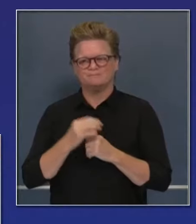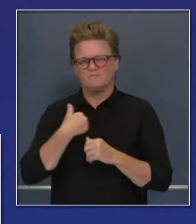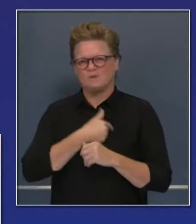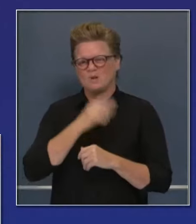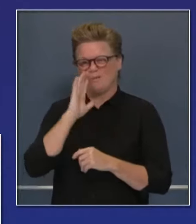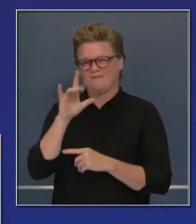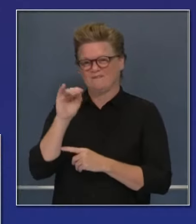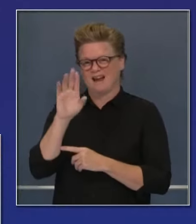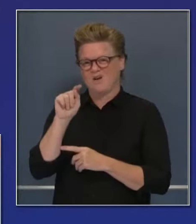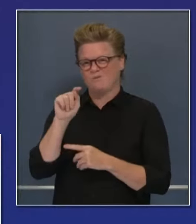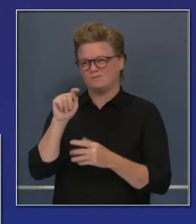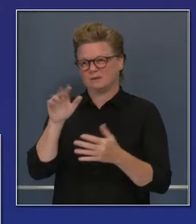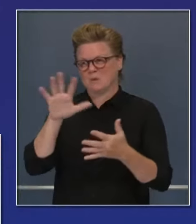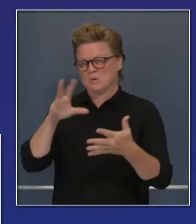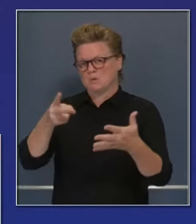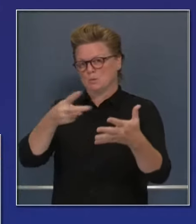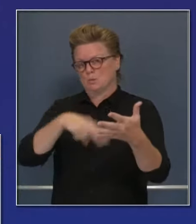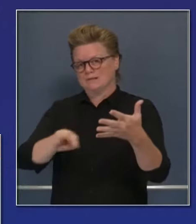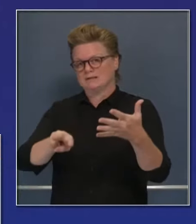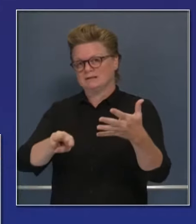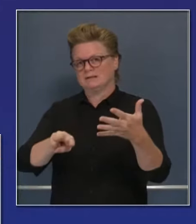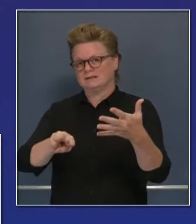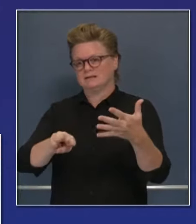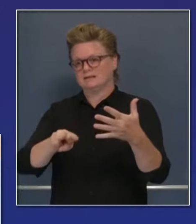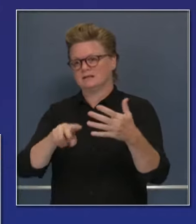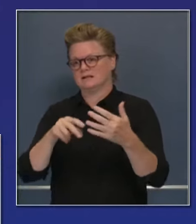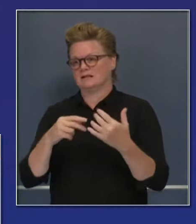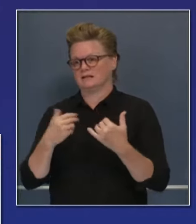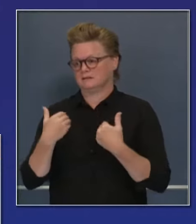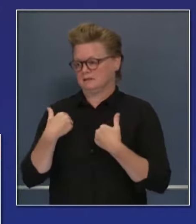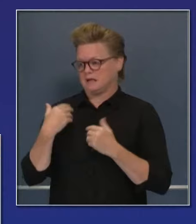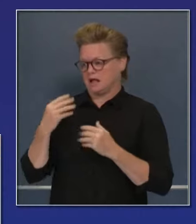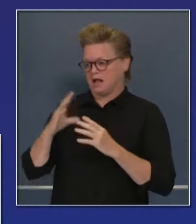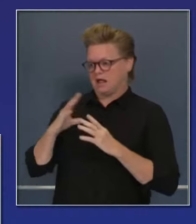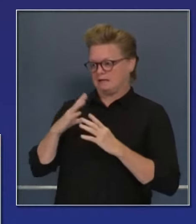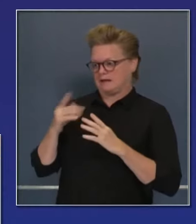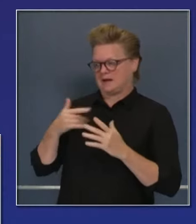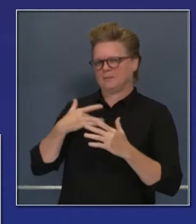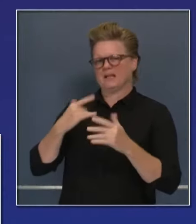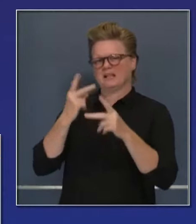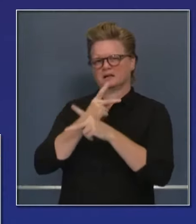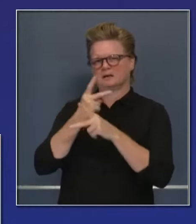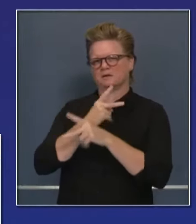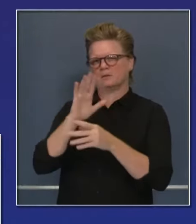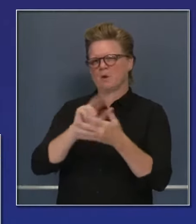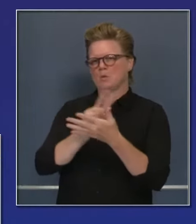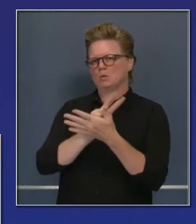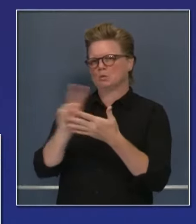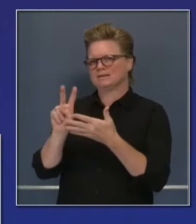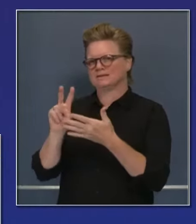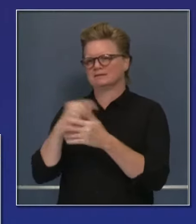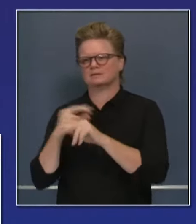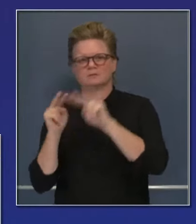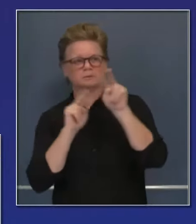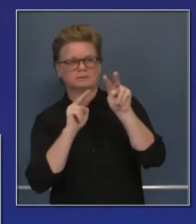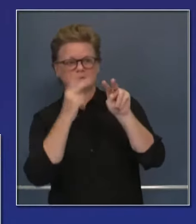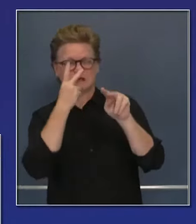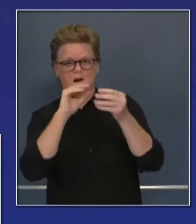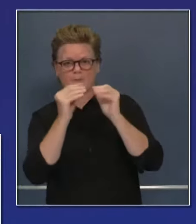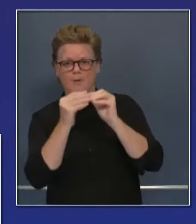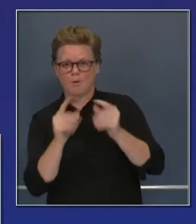July, other holiday weekends. And as a consequence, we are very cautious in terms of our approach as we